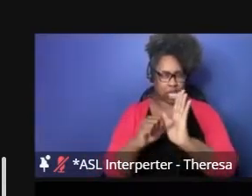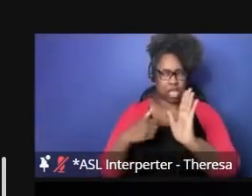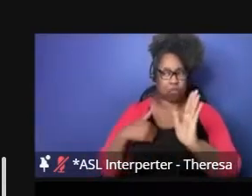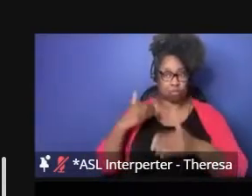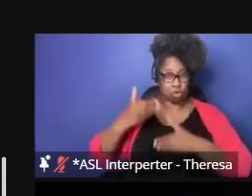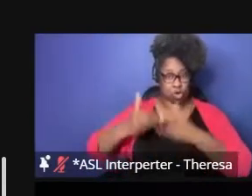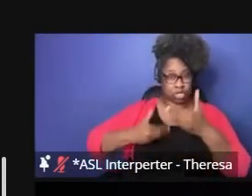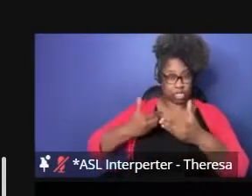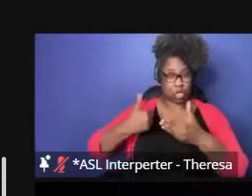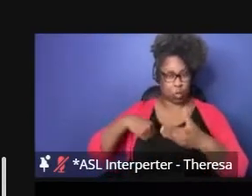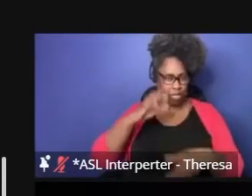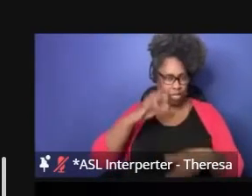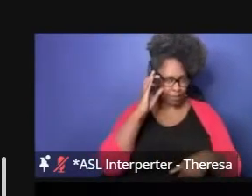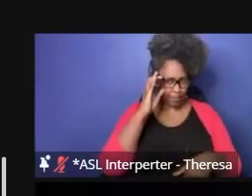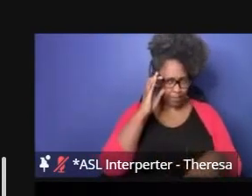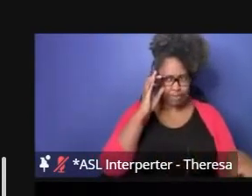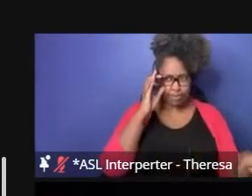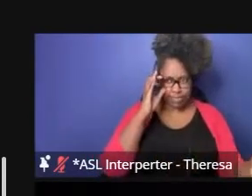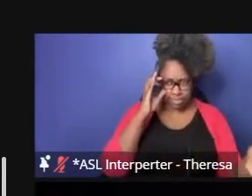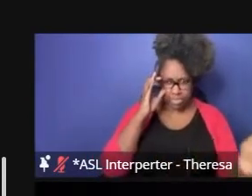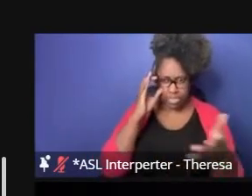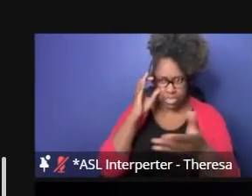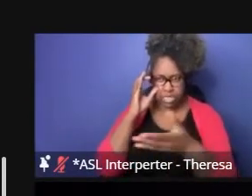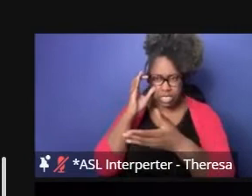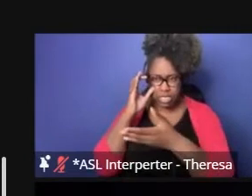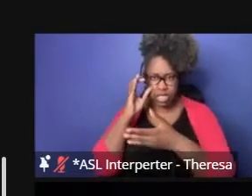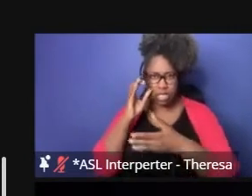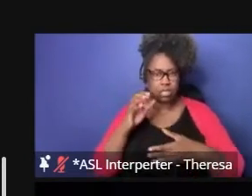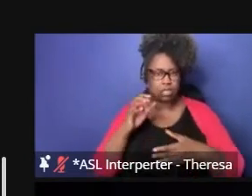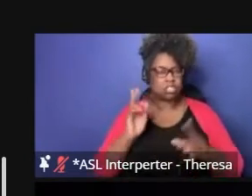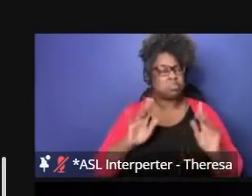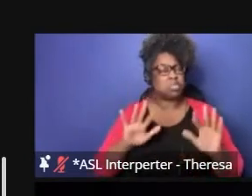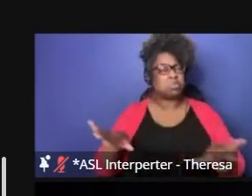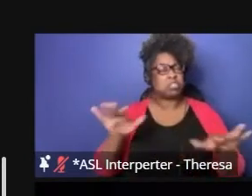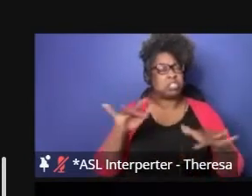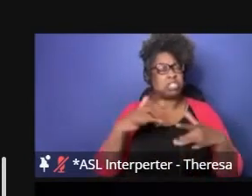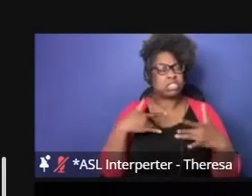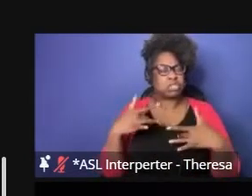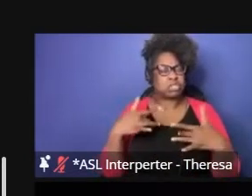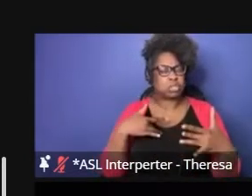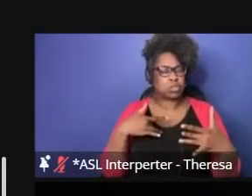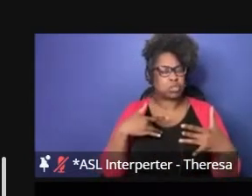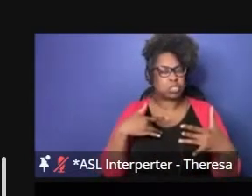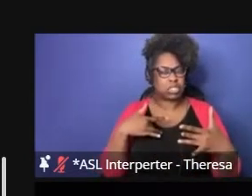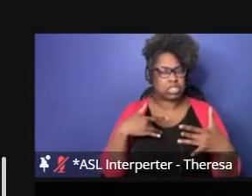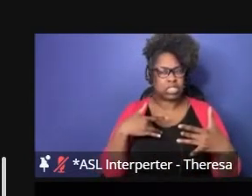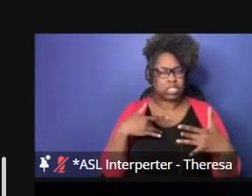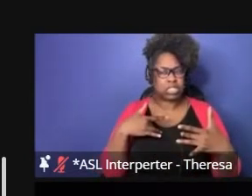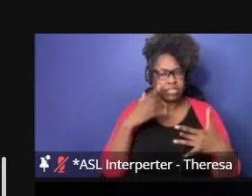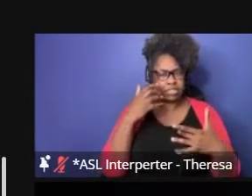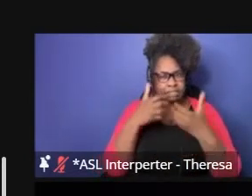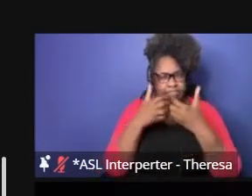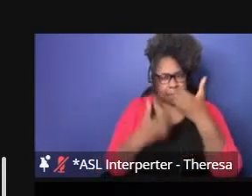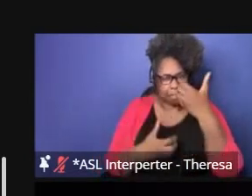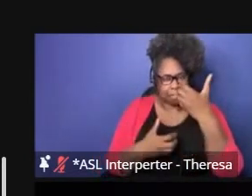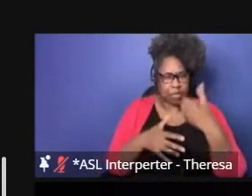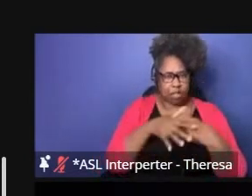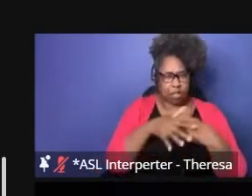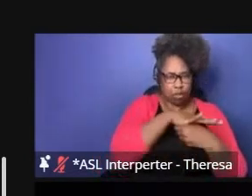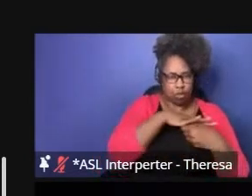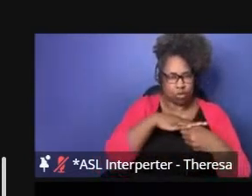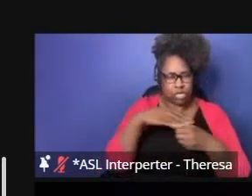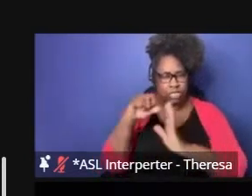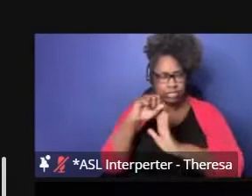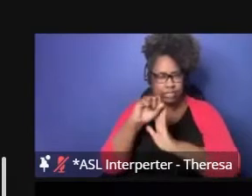people are concerned about this lack of coherence and connection between local and state expectations of schools